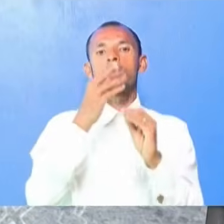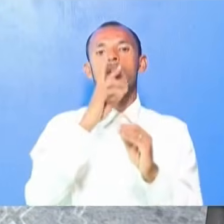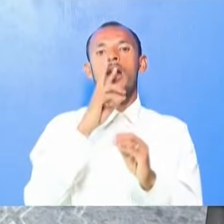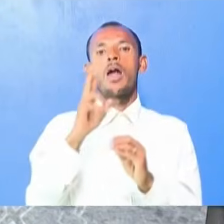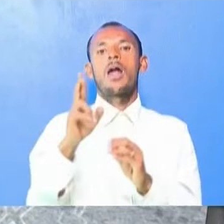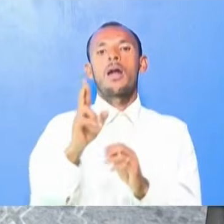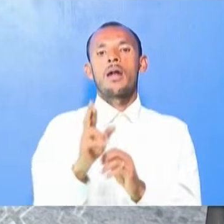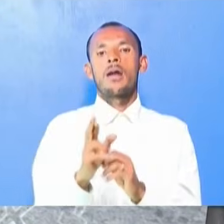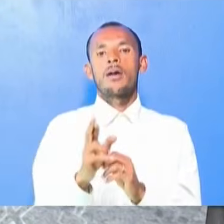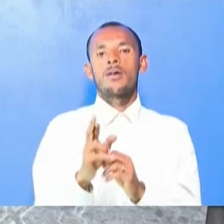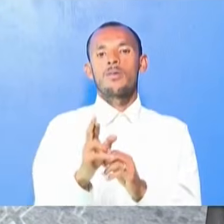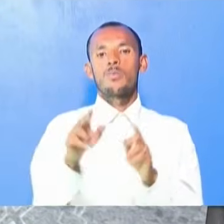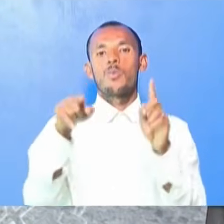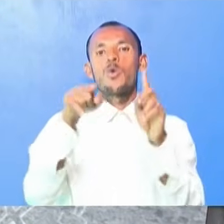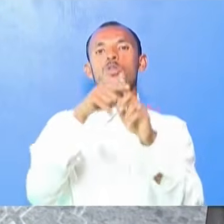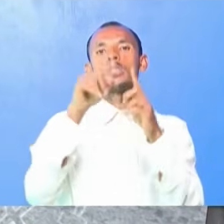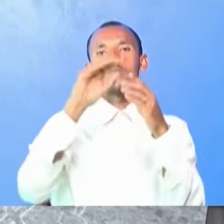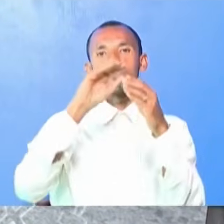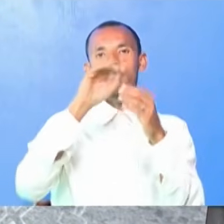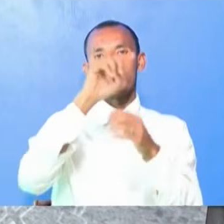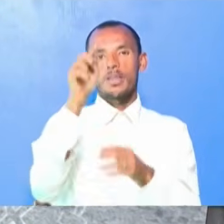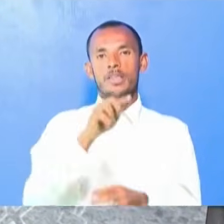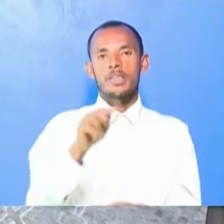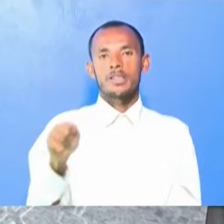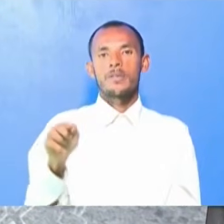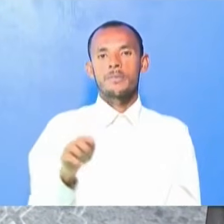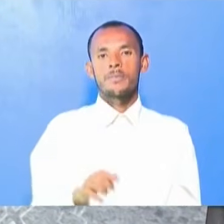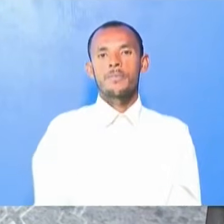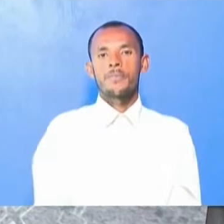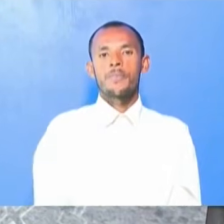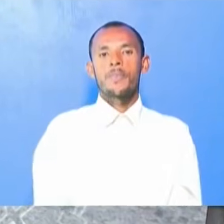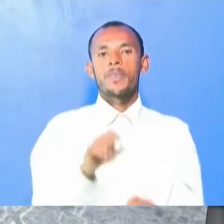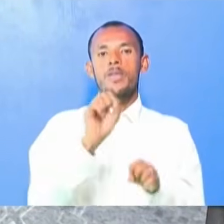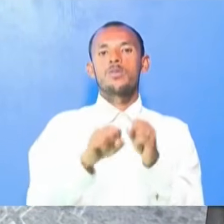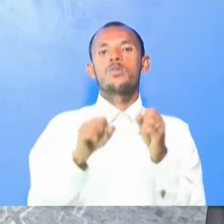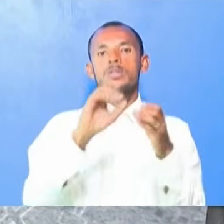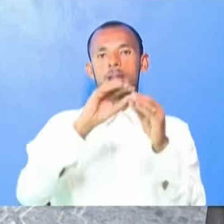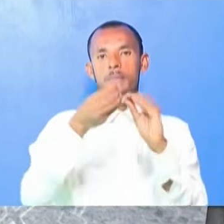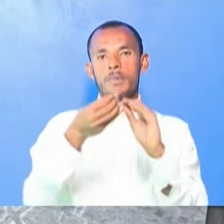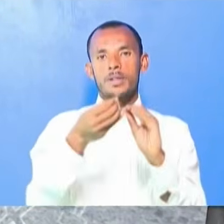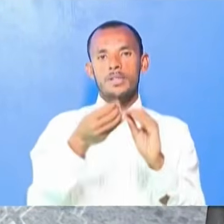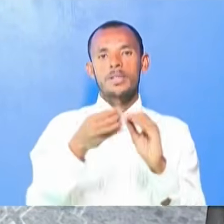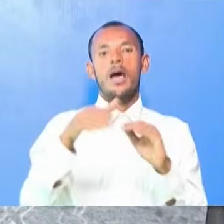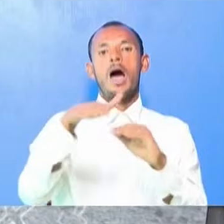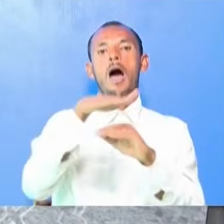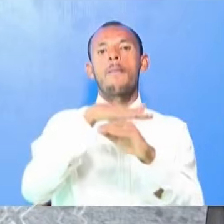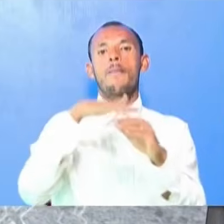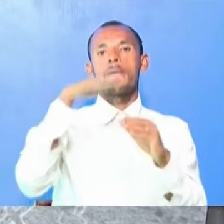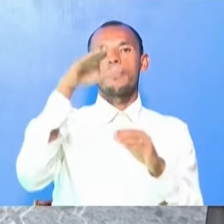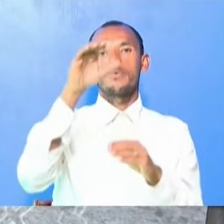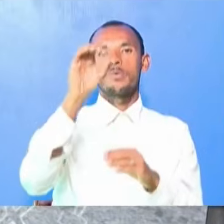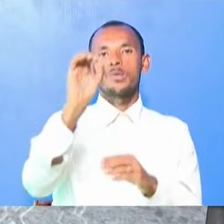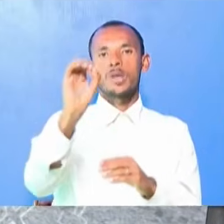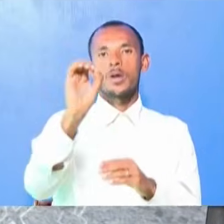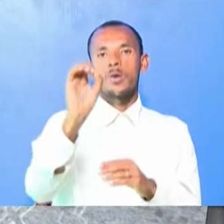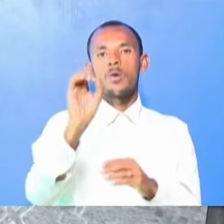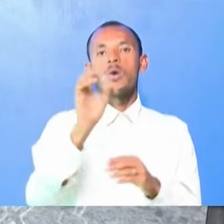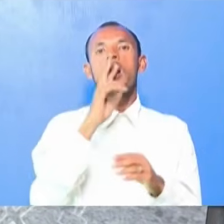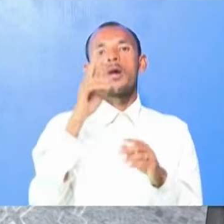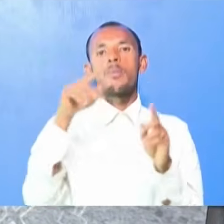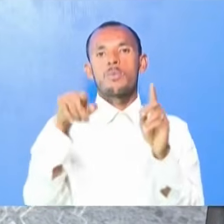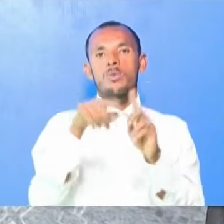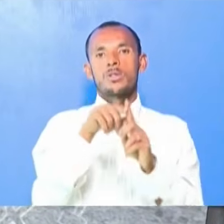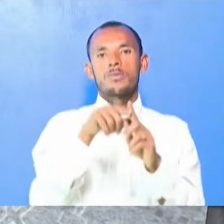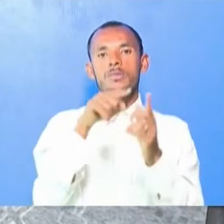are positive integers. So the numbers above 0, as we said earlier, are positive.